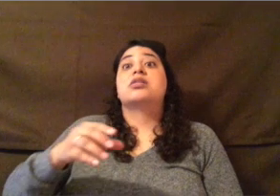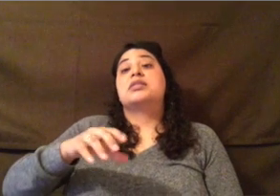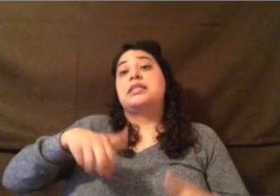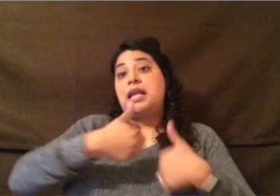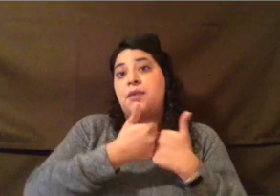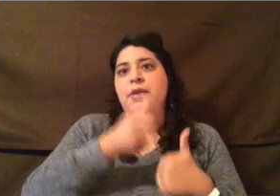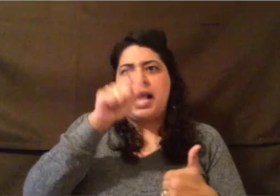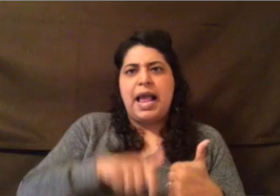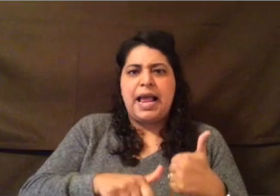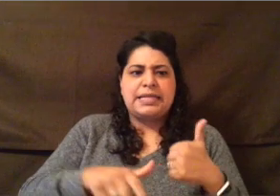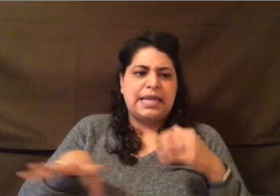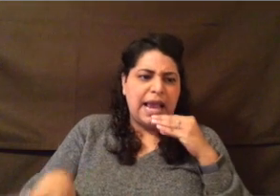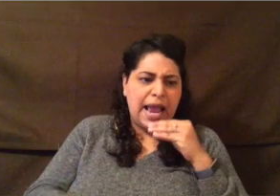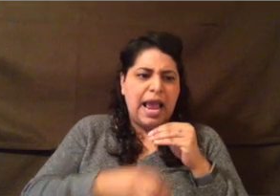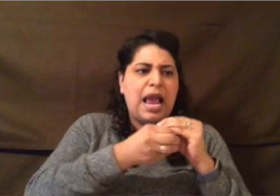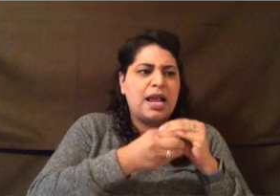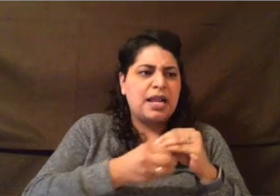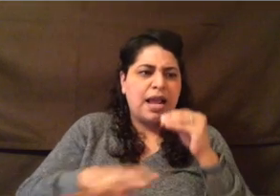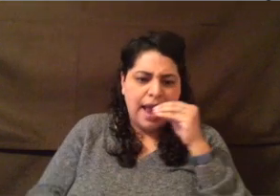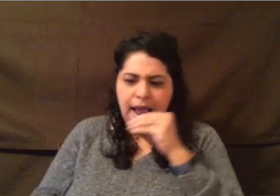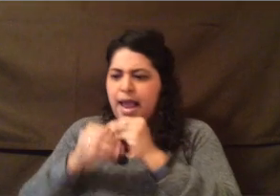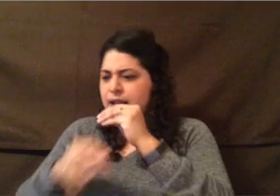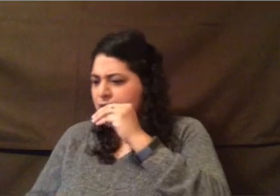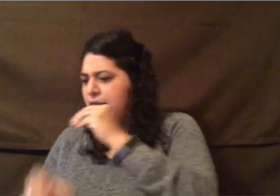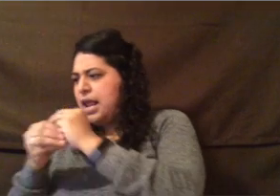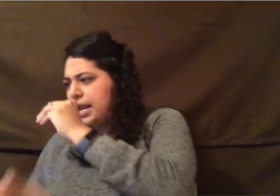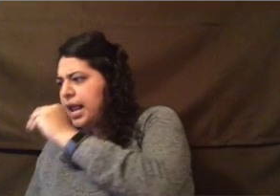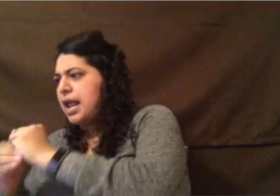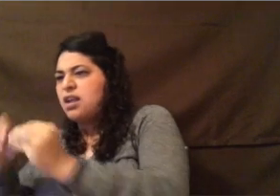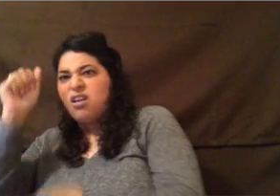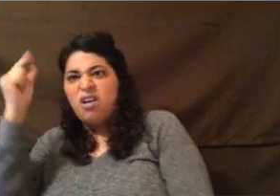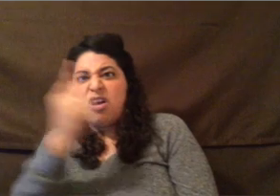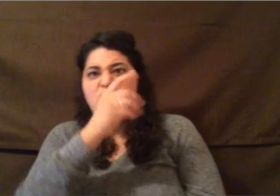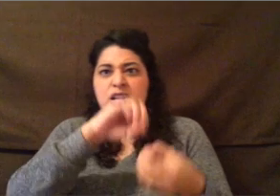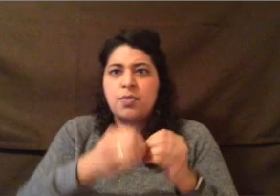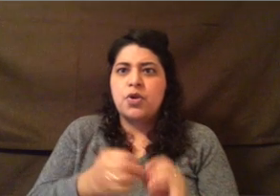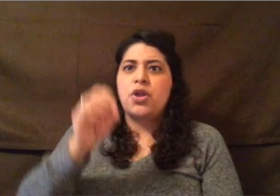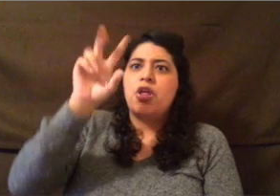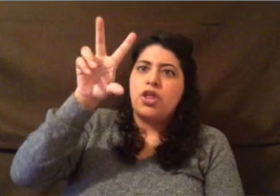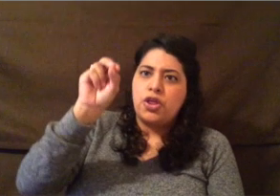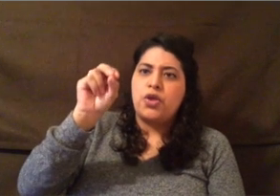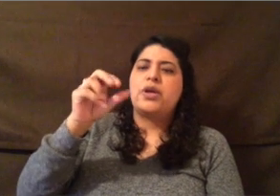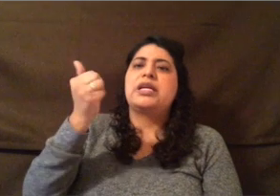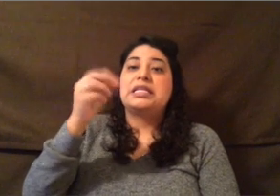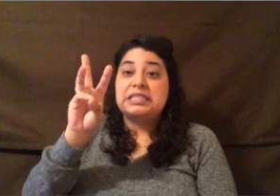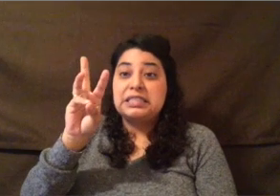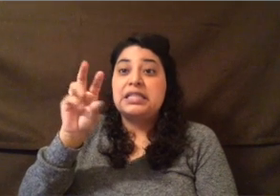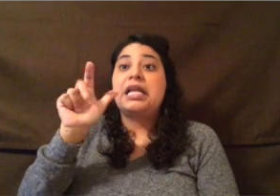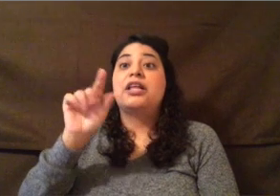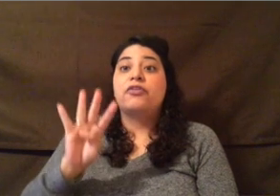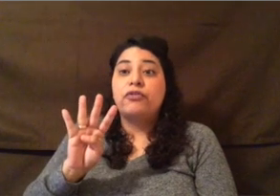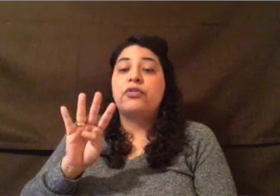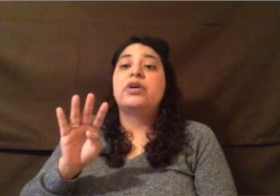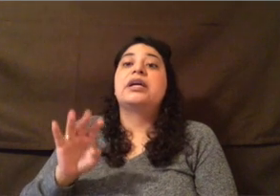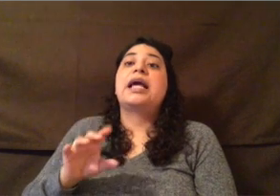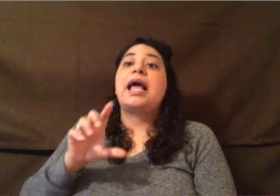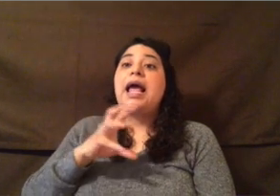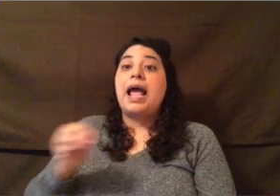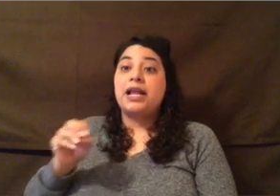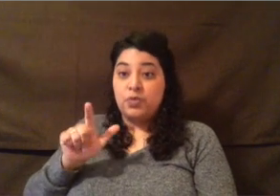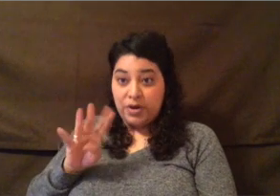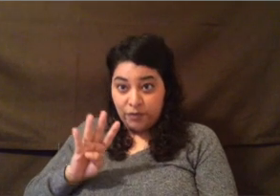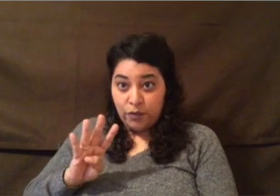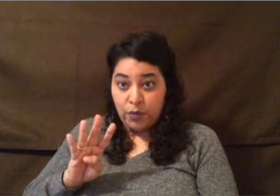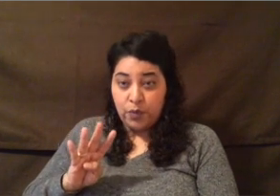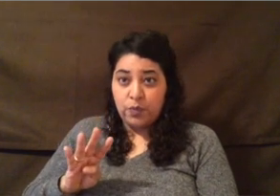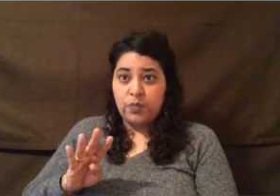up all these numbers, okay? So we're gonna be adding 30, 16, 34, and 24, all